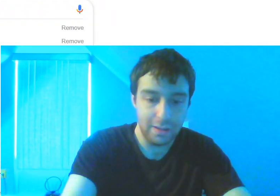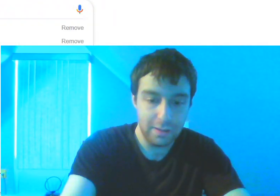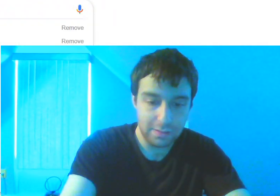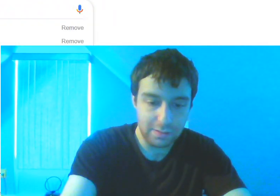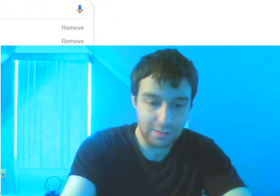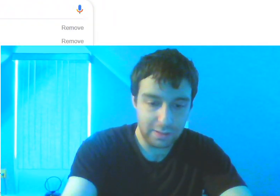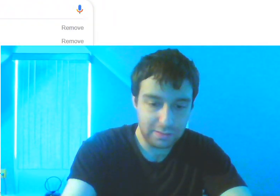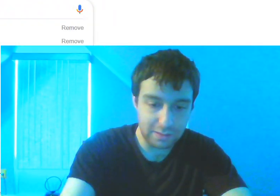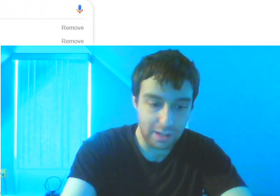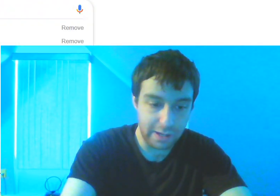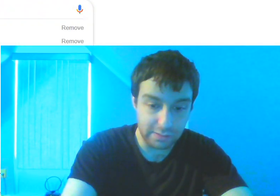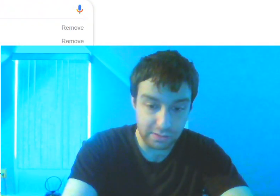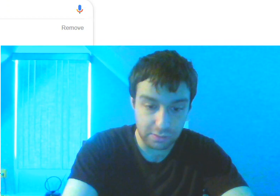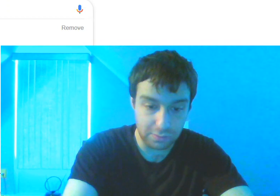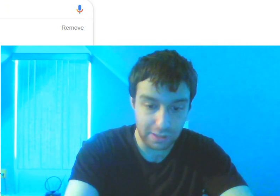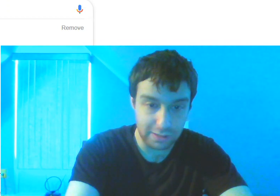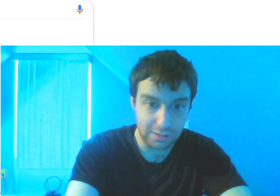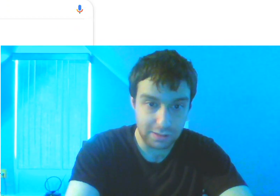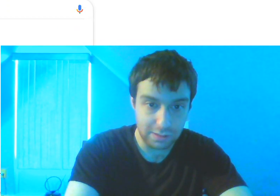day.